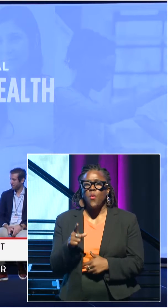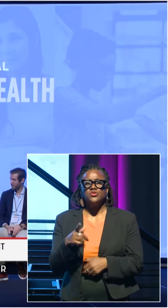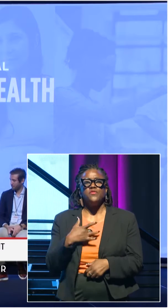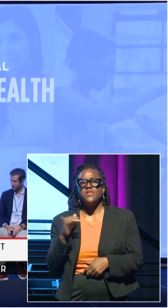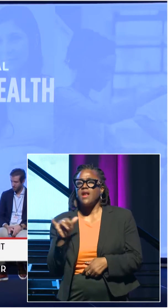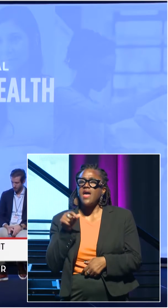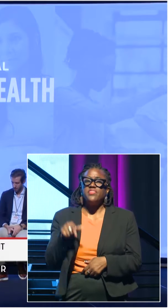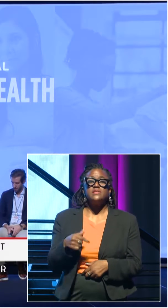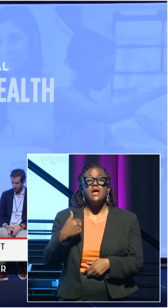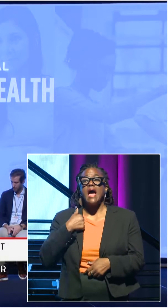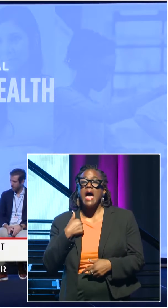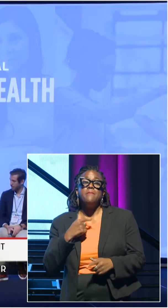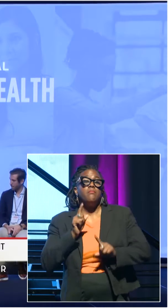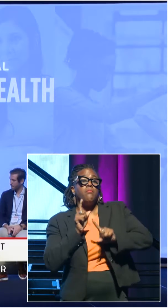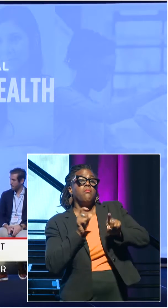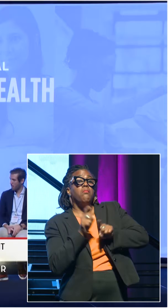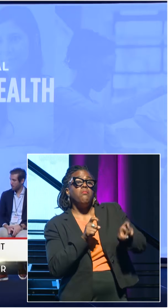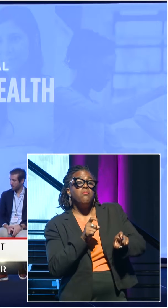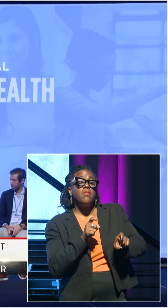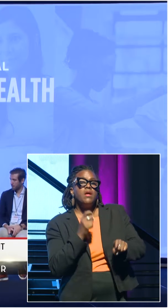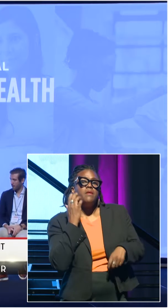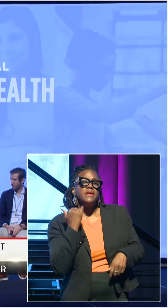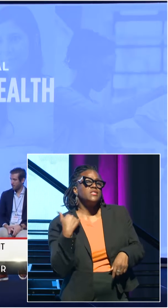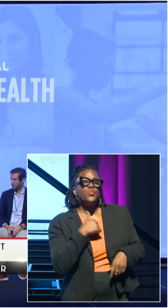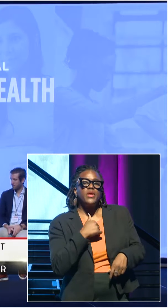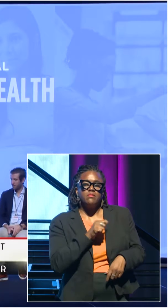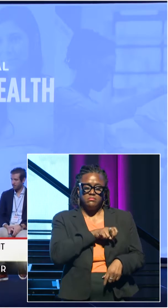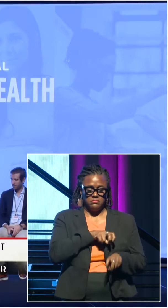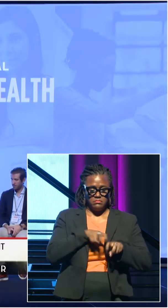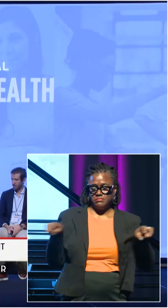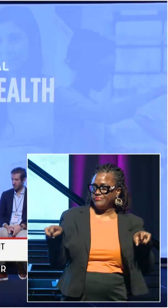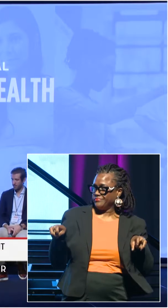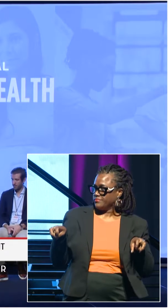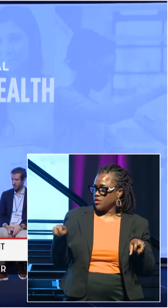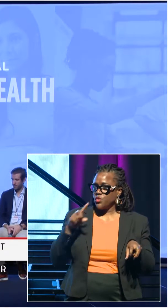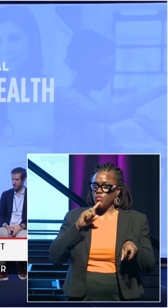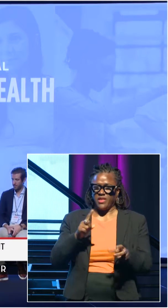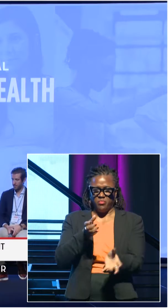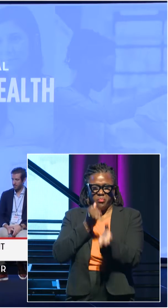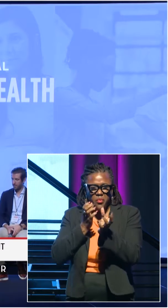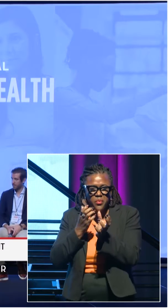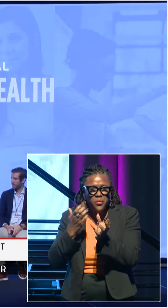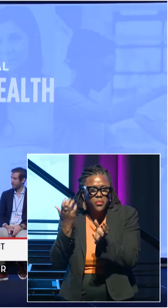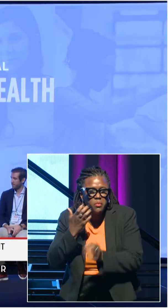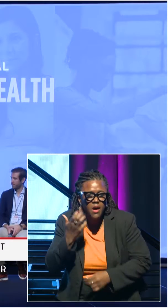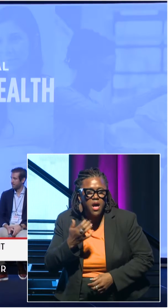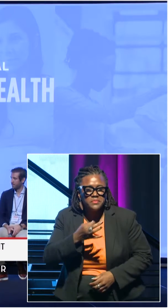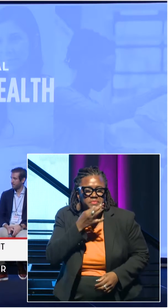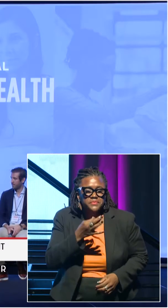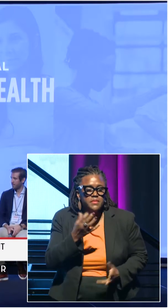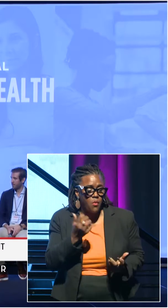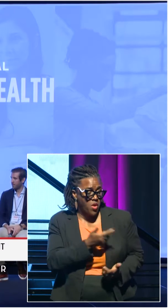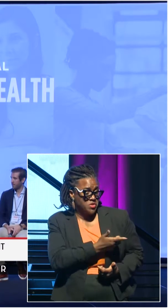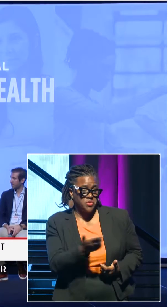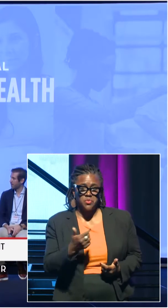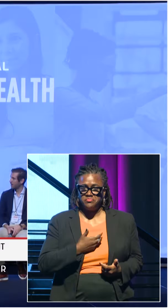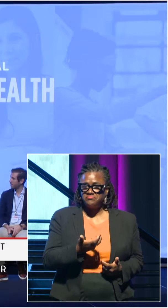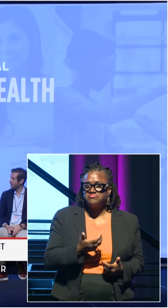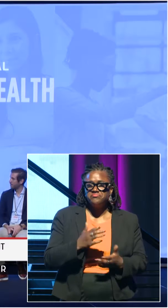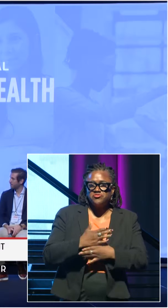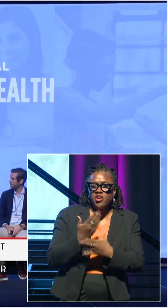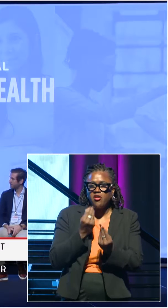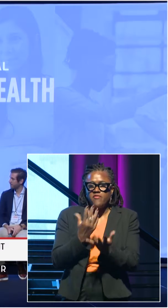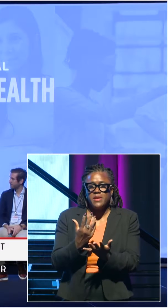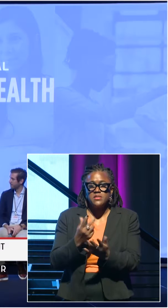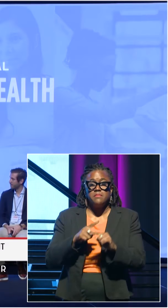like this is, I'm going to ask a question because we're all so knowledgeable and well-versed in these topics. I just want you to share and give information,